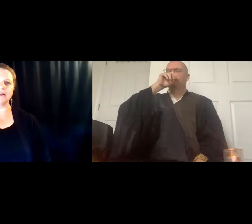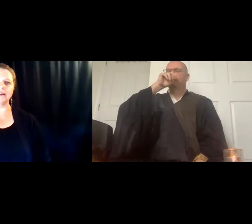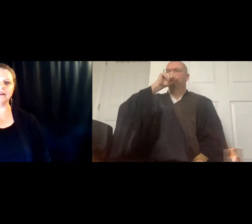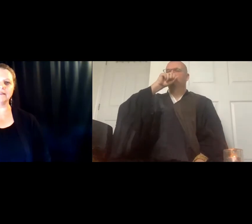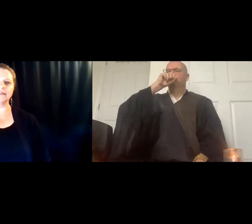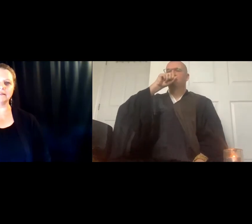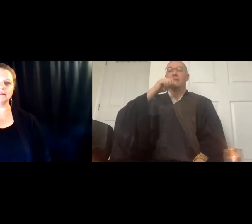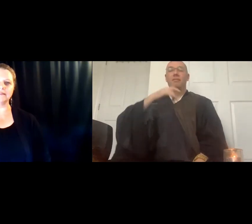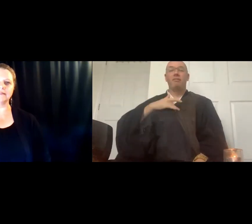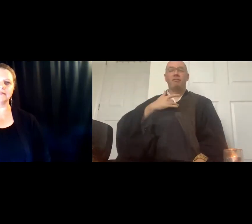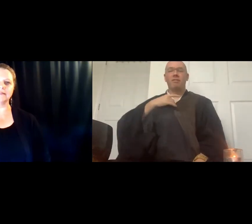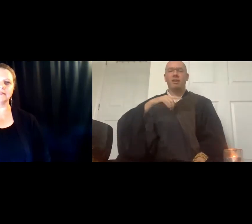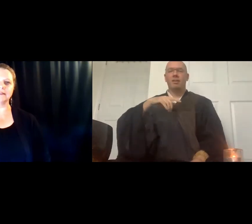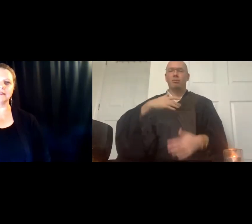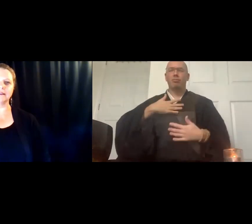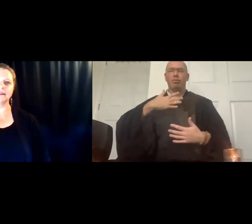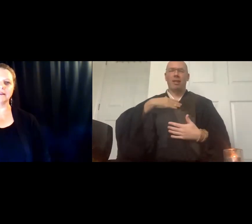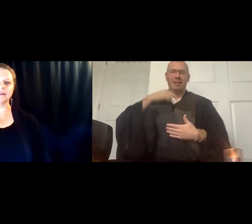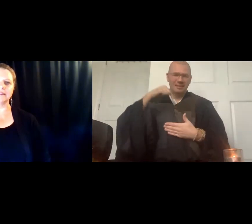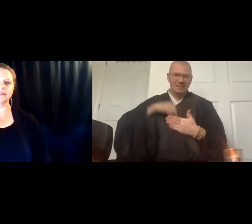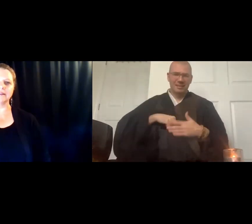Again, in.